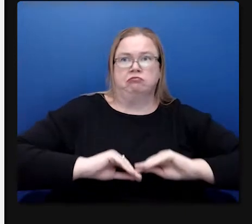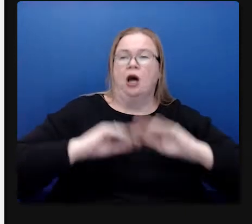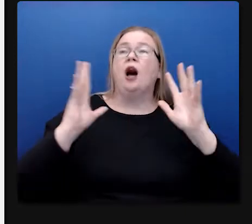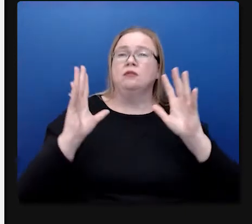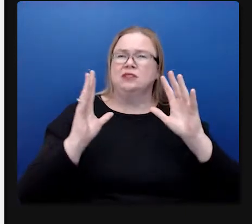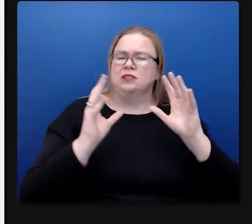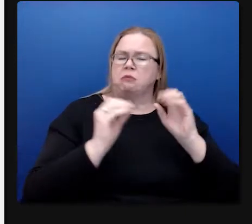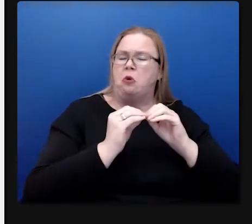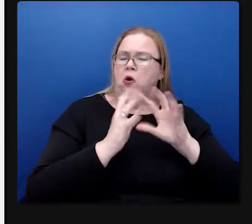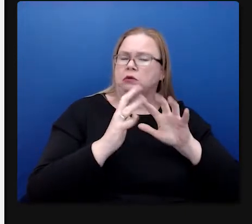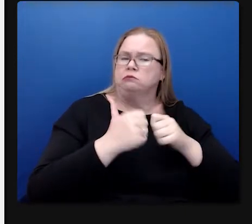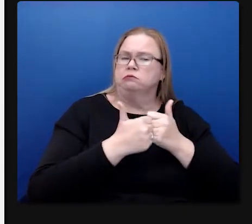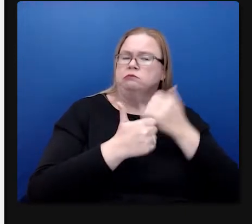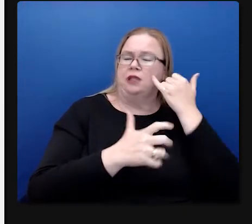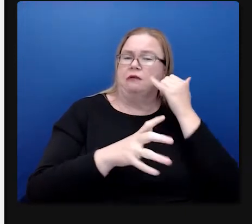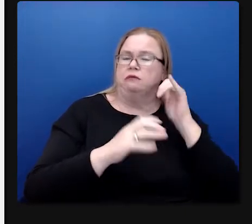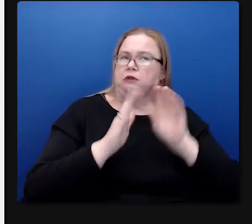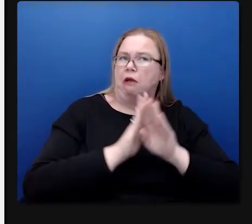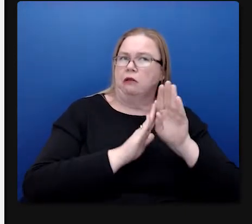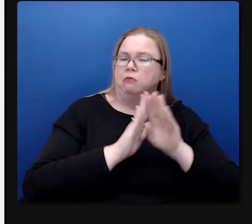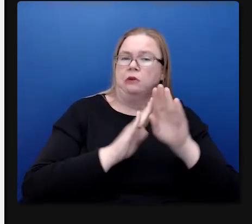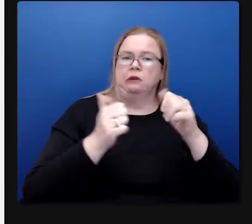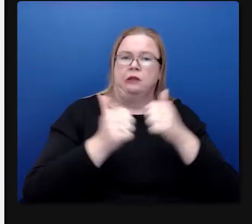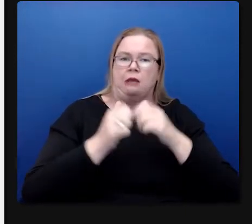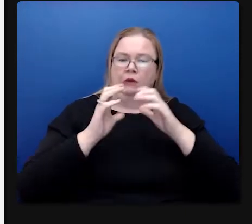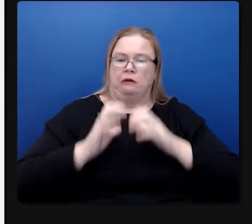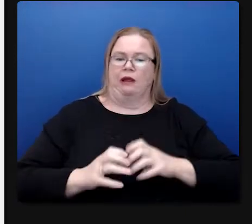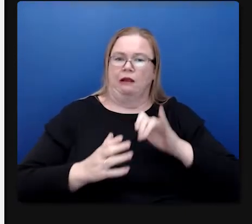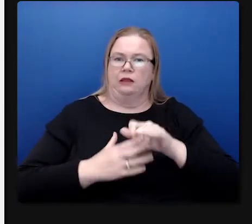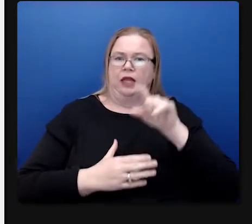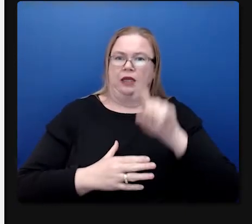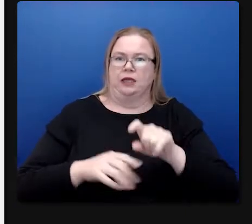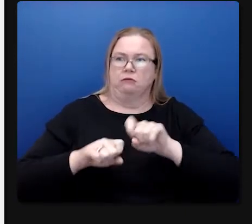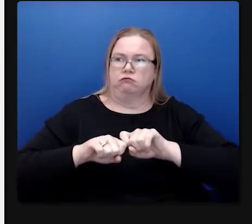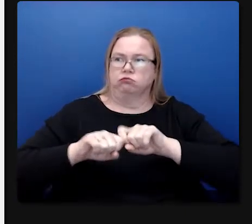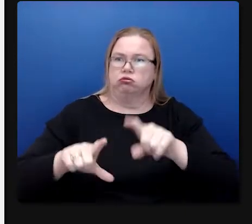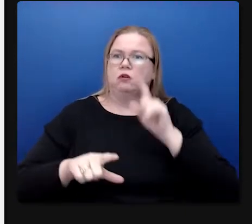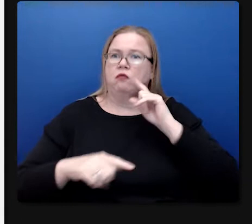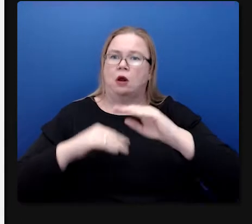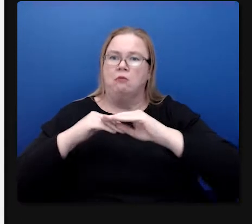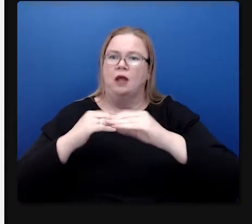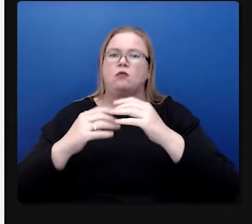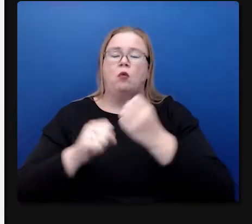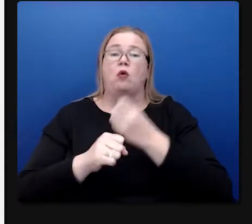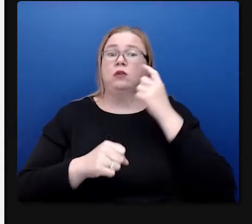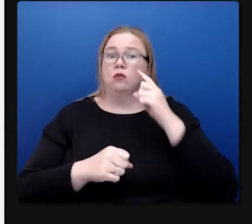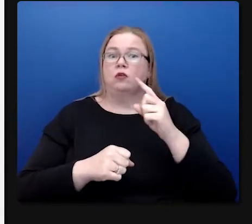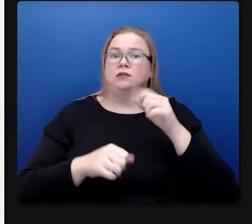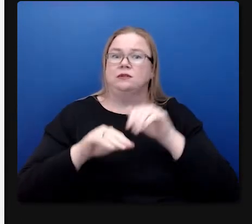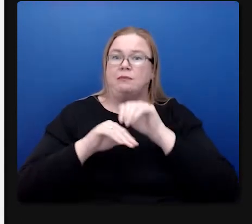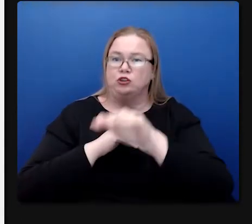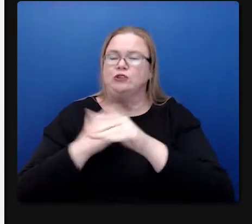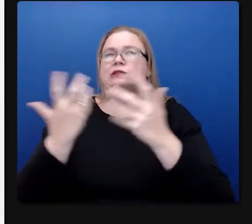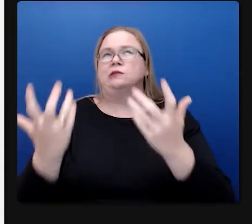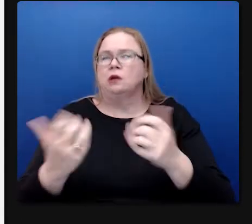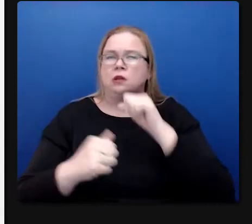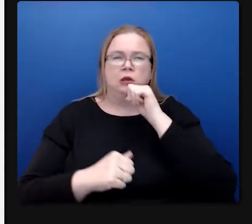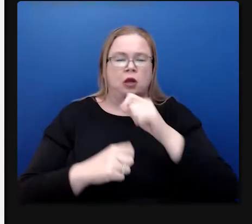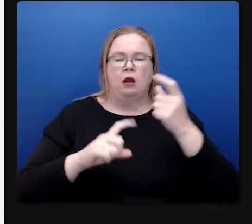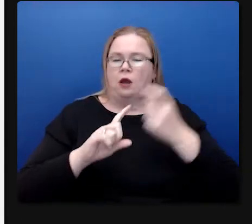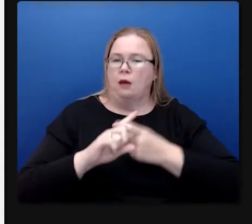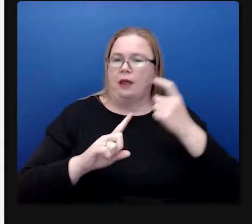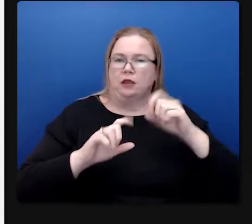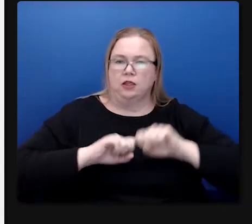obviously trickier if you are building a game client that needs to be sent off to a platform holder for submission. You are not going